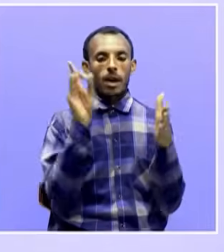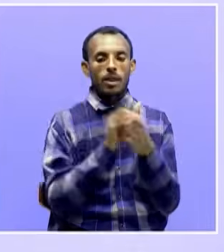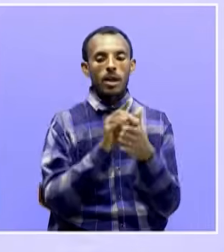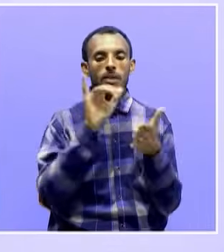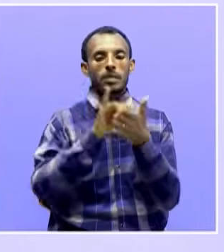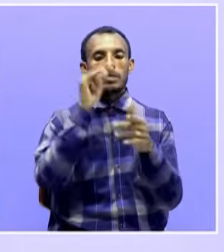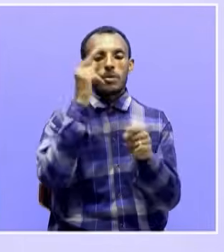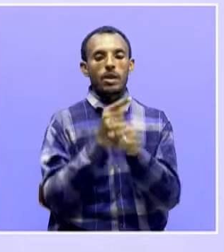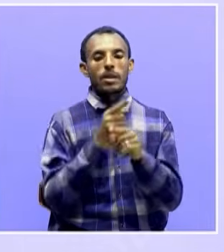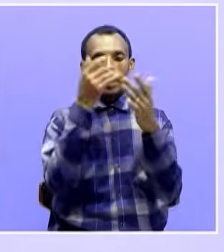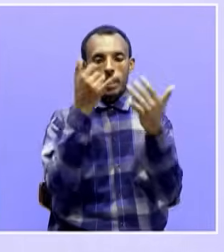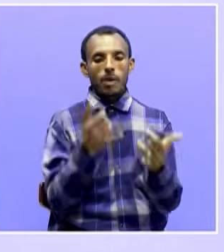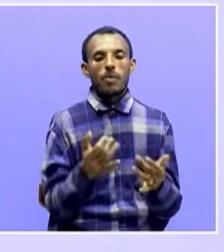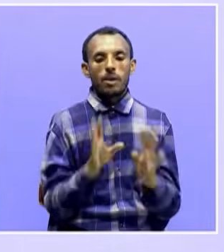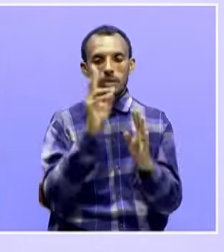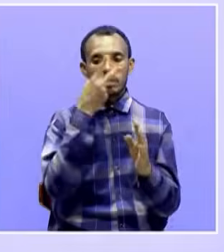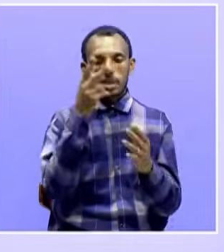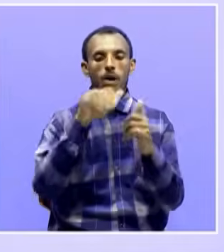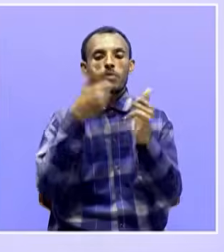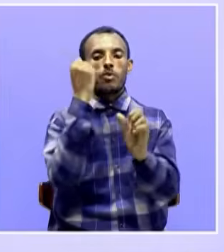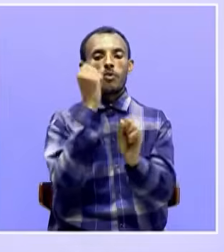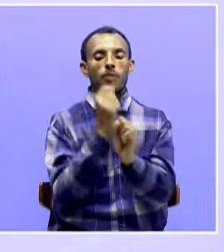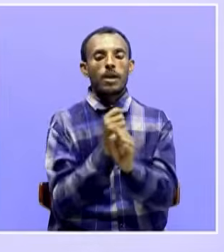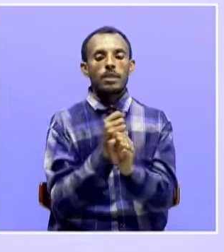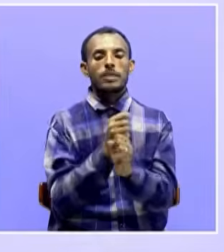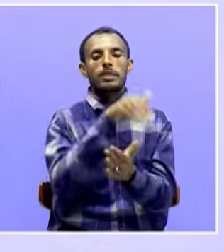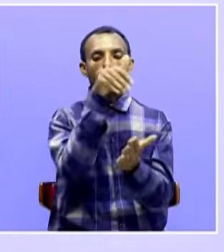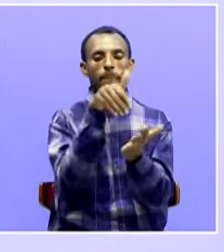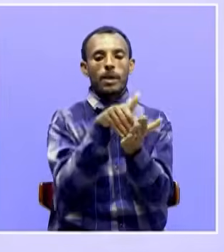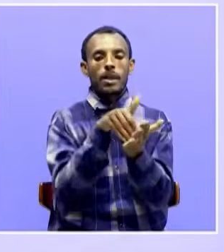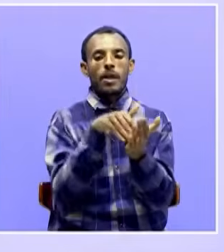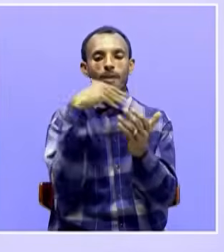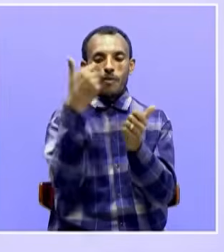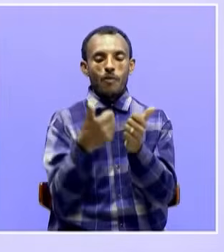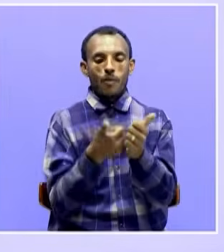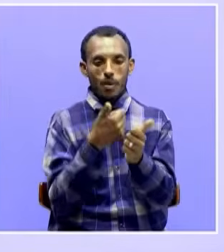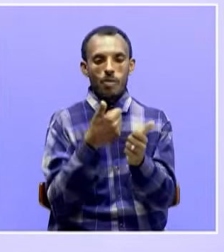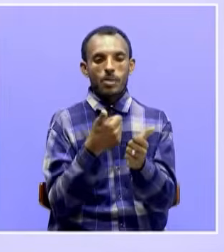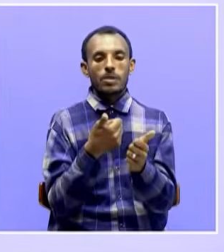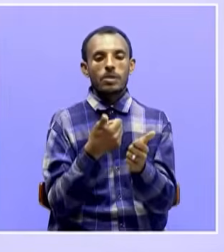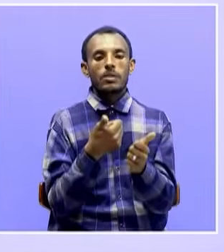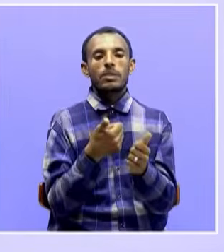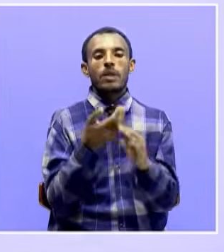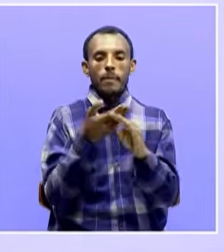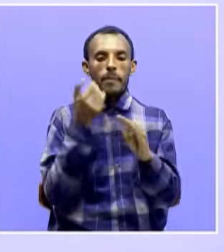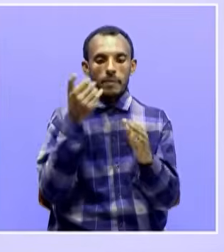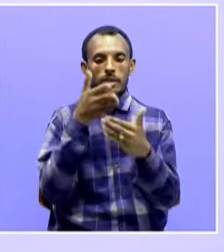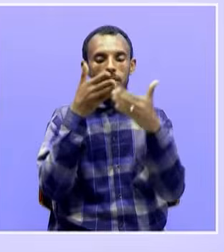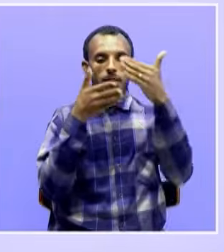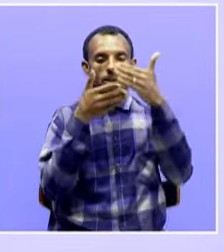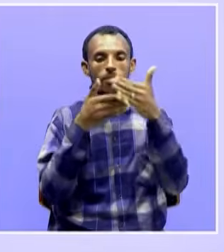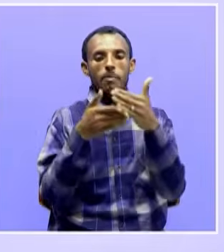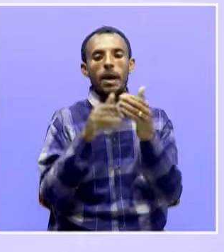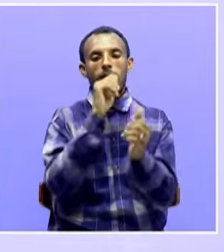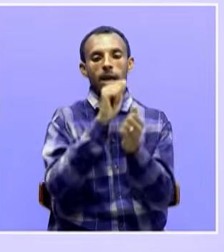So now let's see how to find the median. Let's just follow the previous steps by